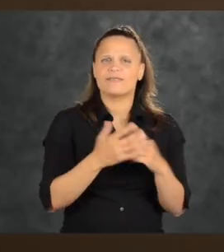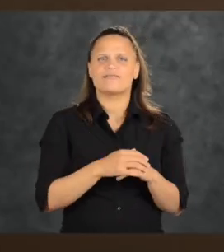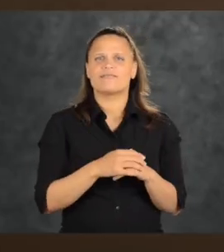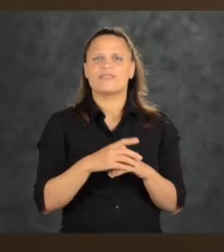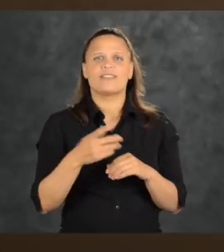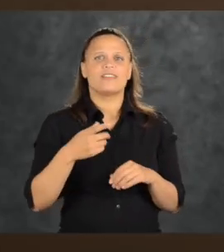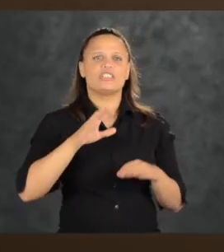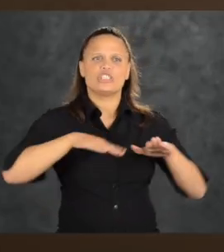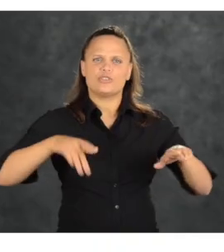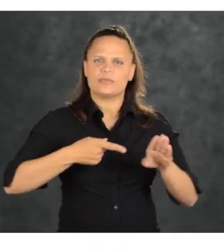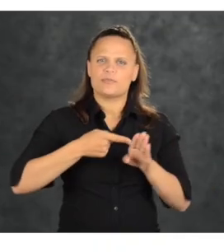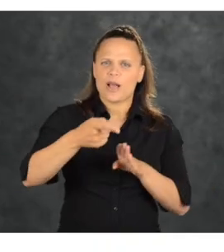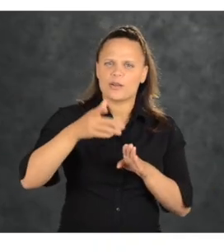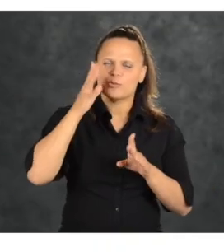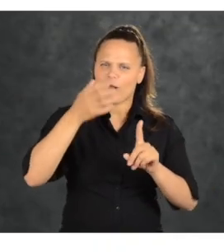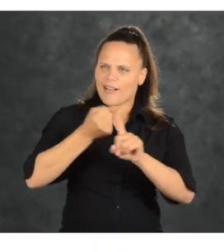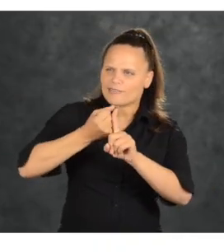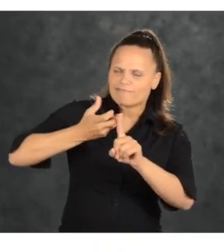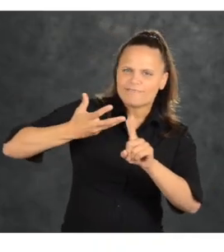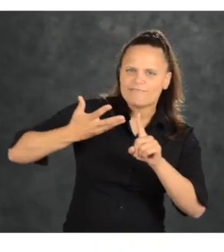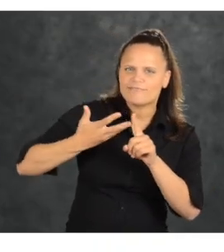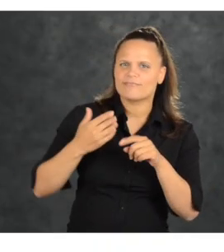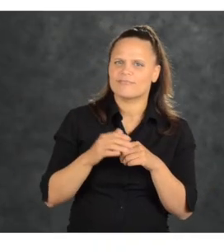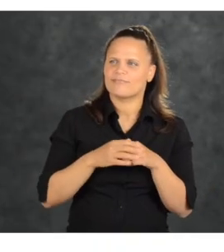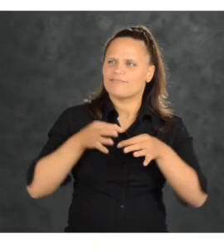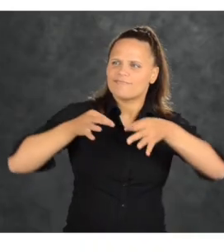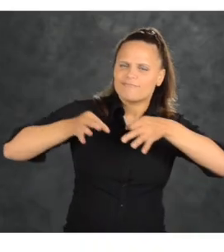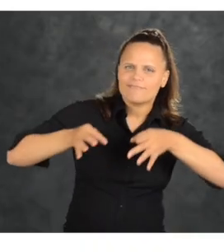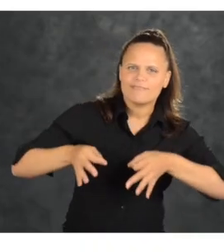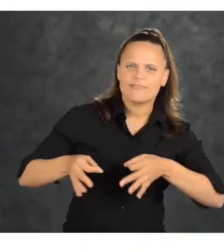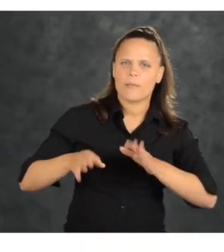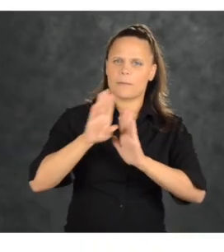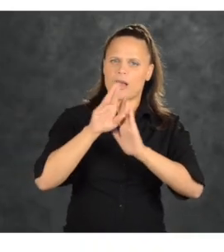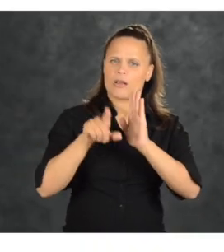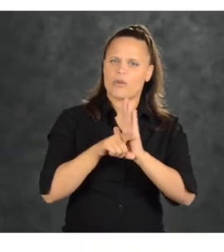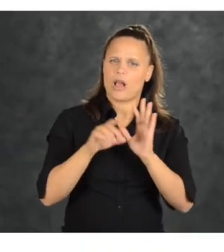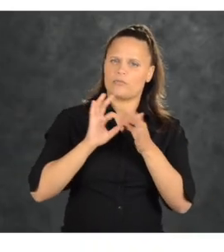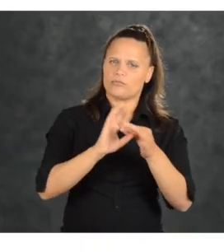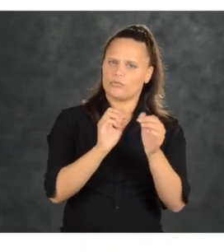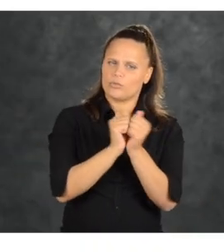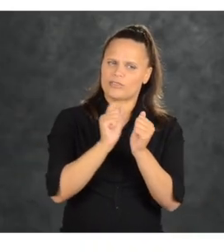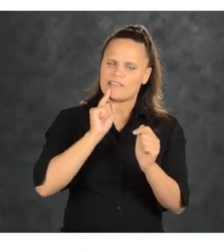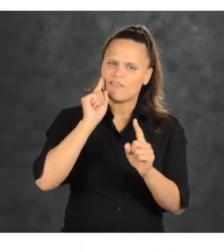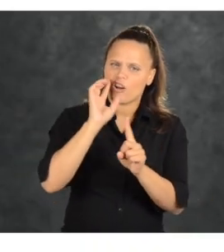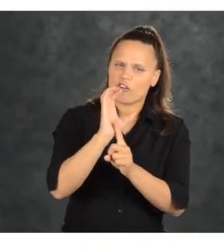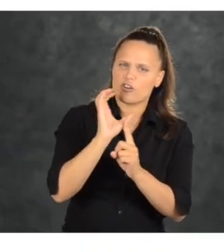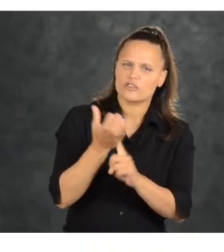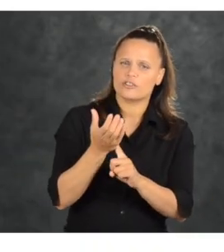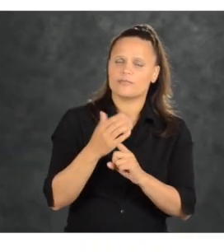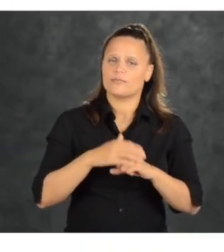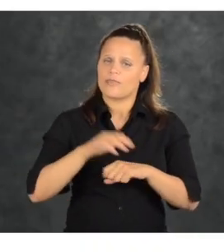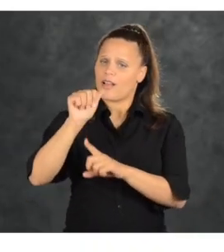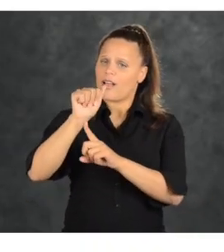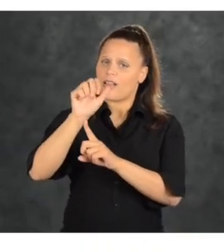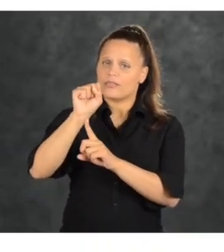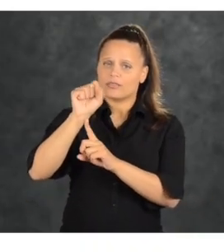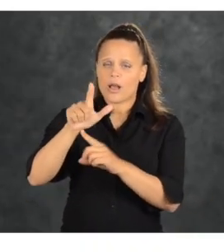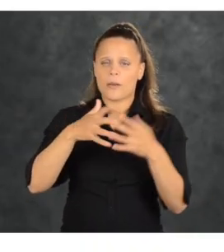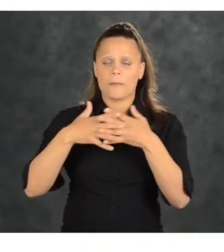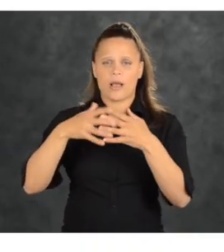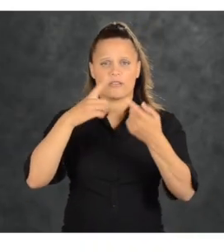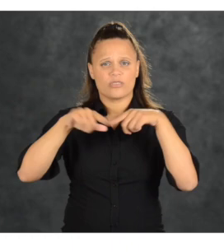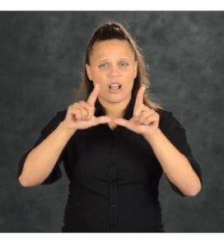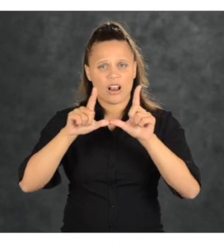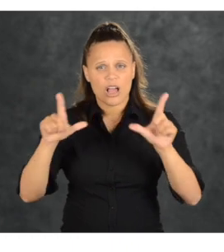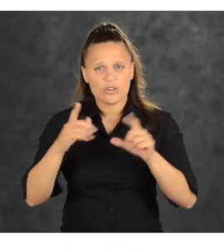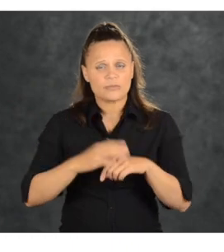the right fit for the individual. Text on screen reads, Remember, direct placement matches the job seeker to an